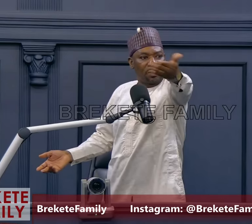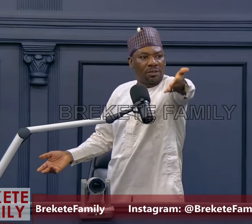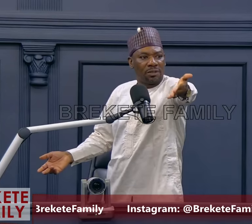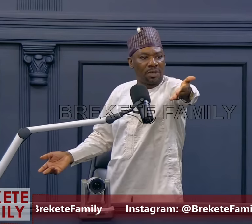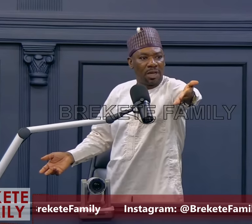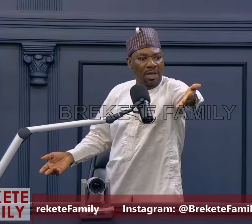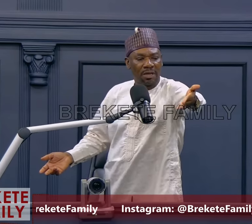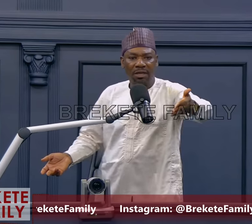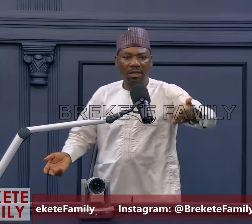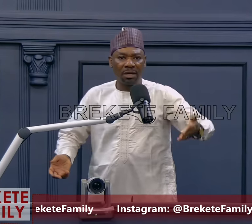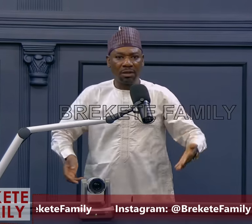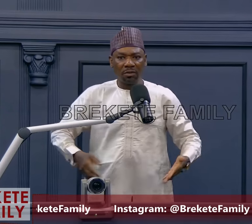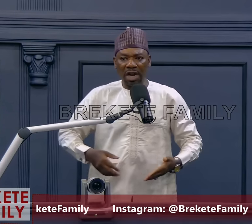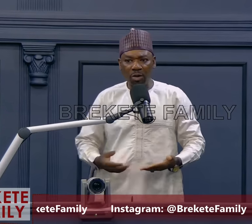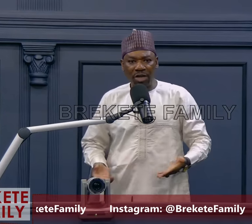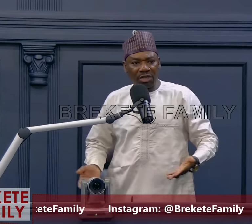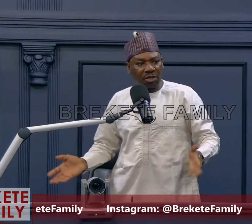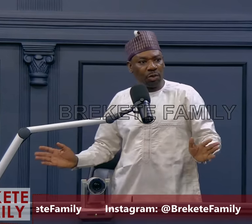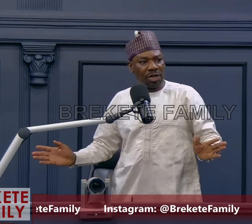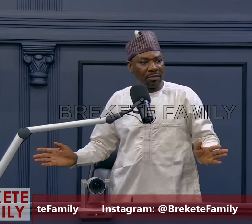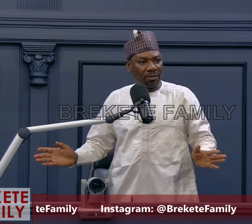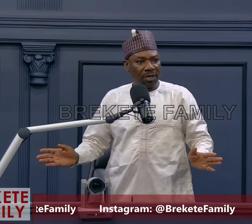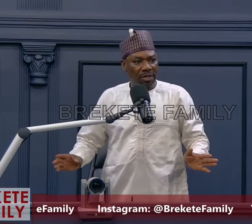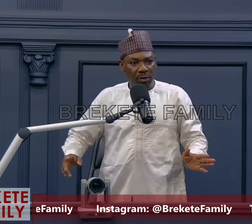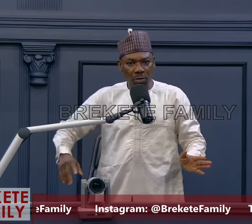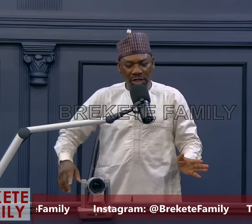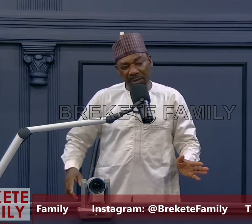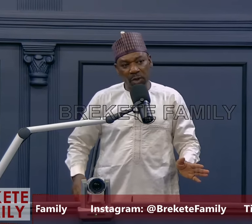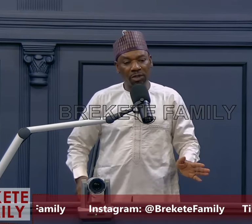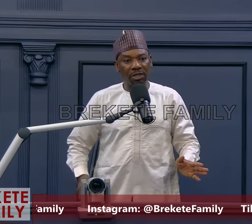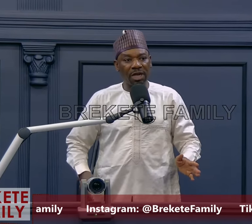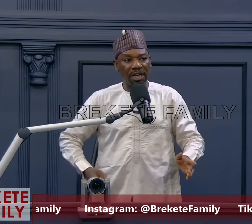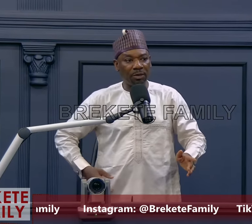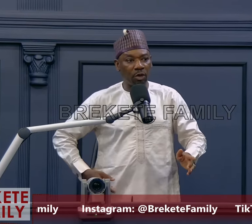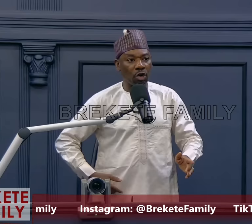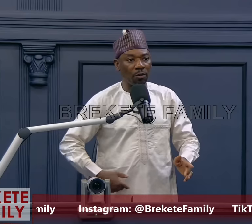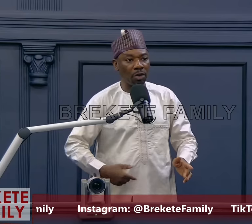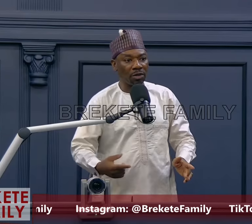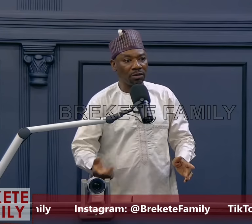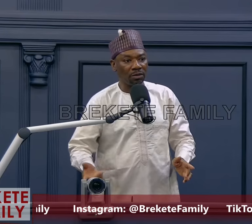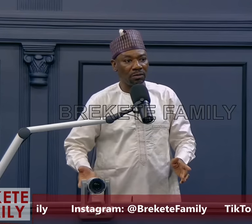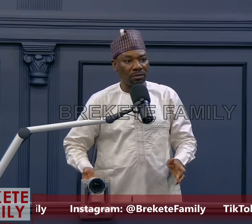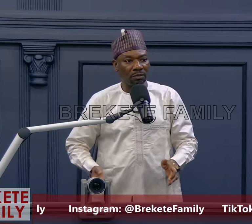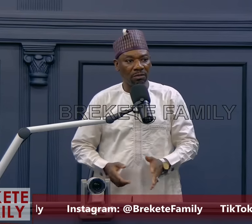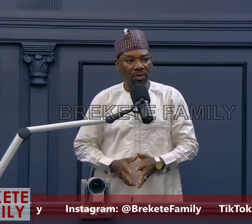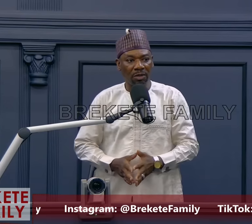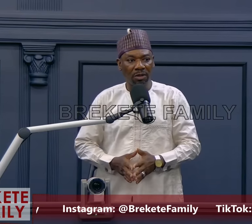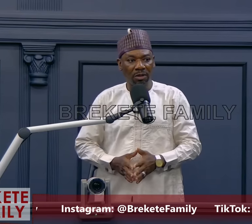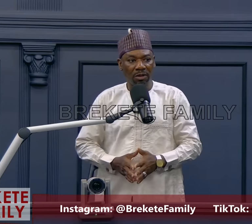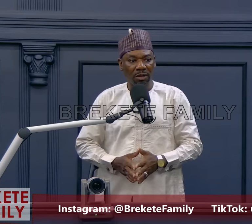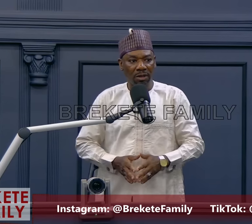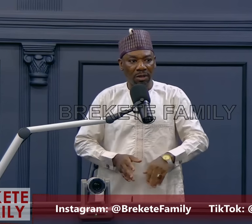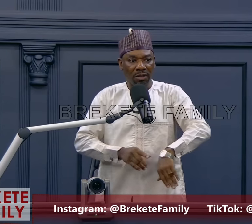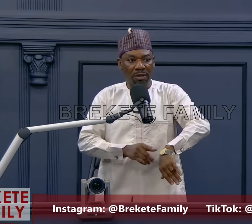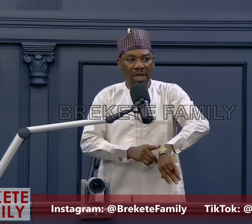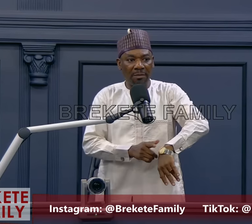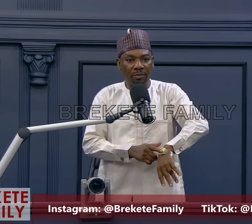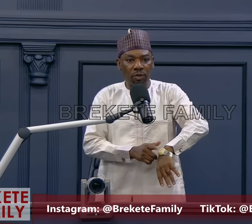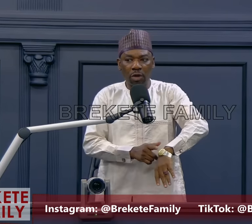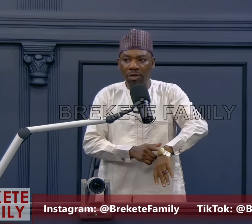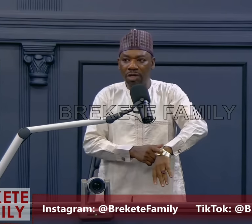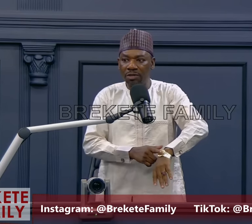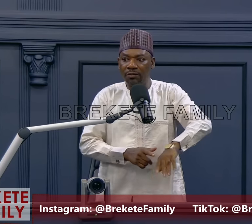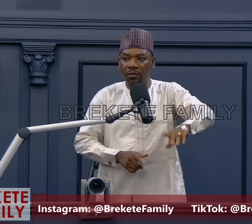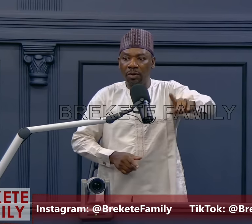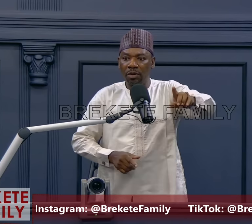for front here when I go with them small time you go signal them you go come out